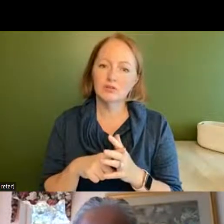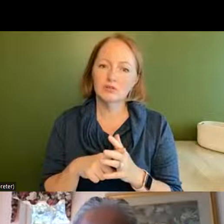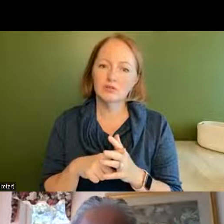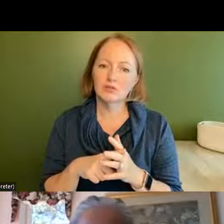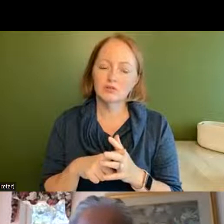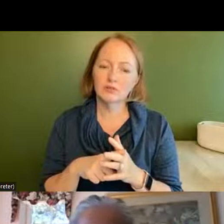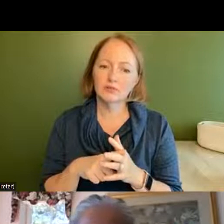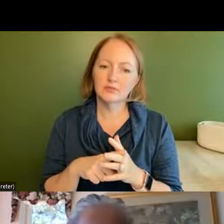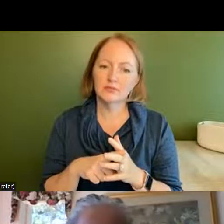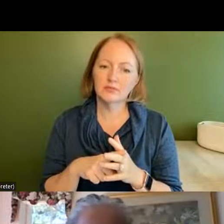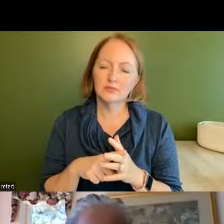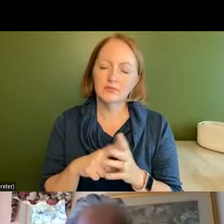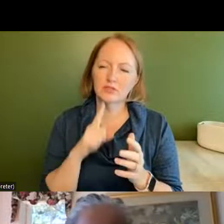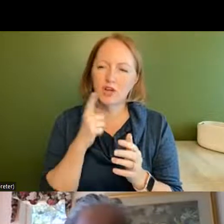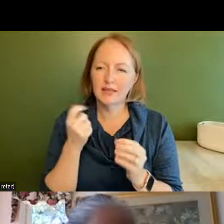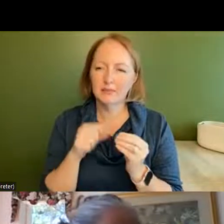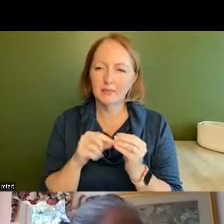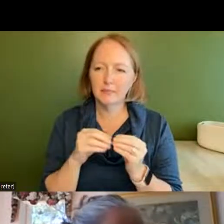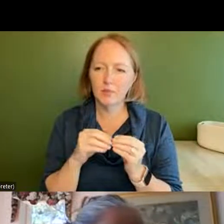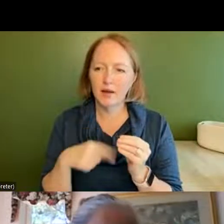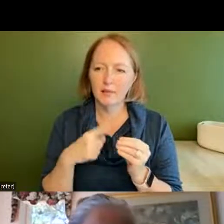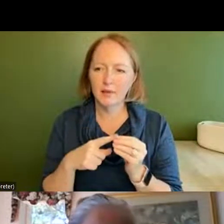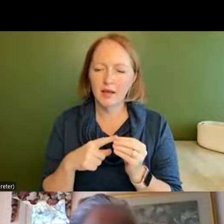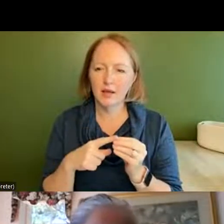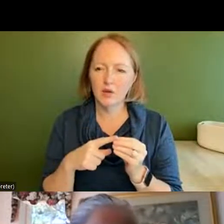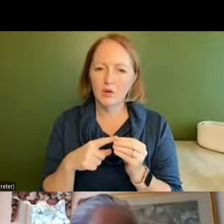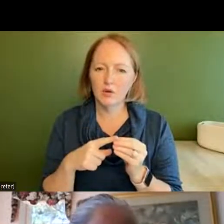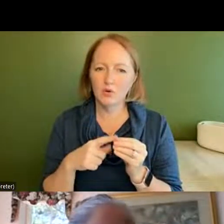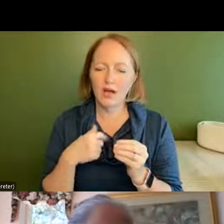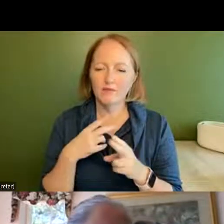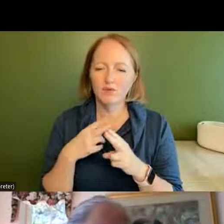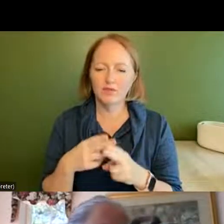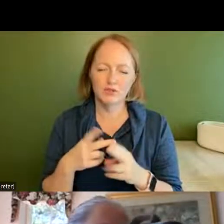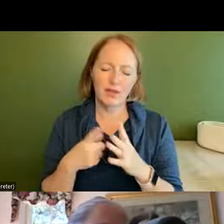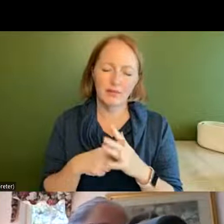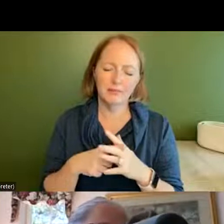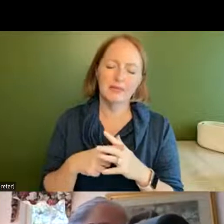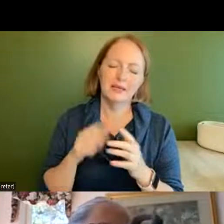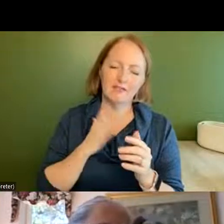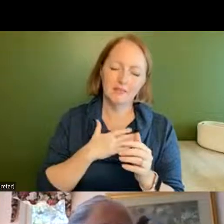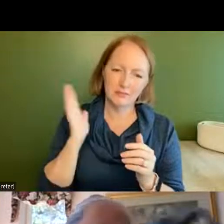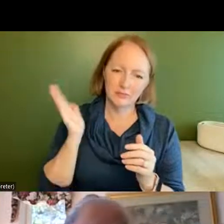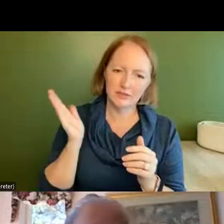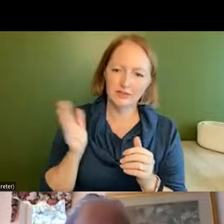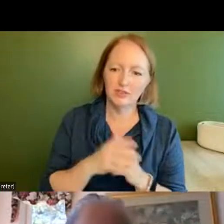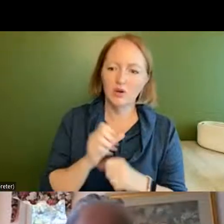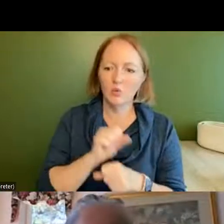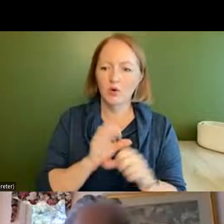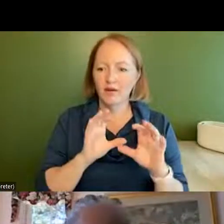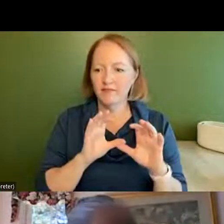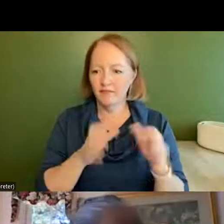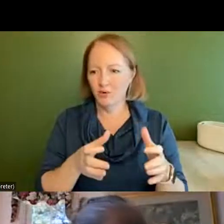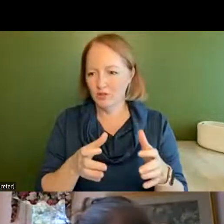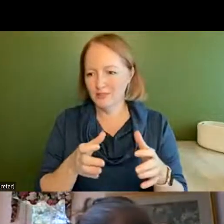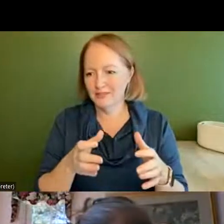by talking a bit more about what I've referred to at the beginning of the presentation as the workforce